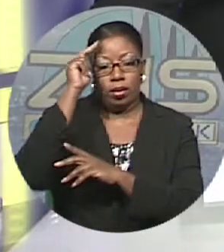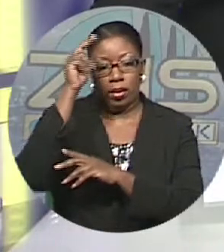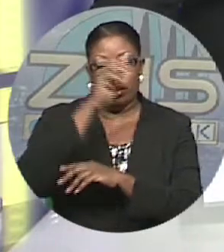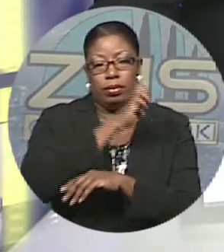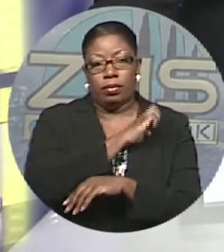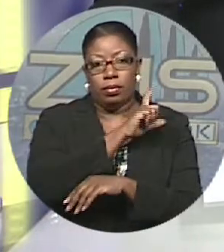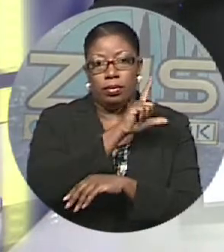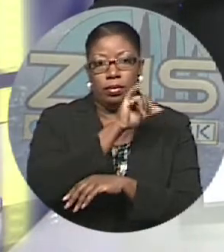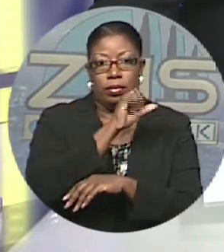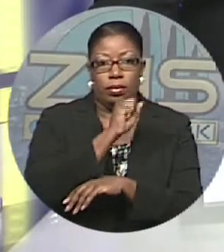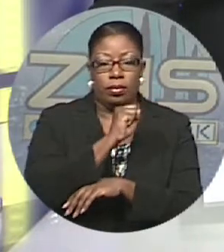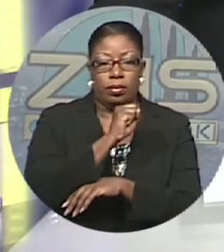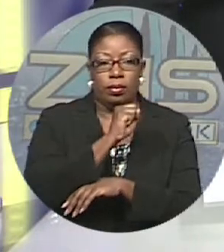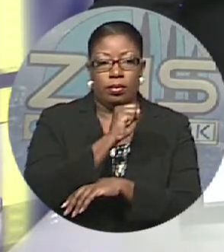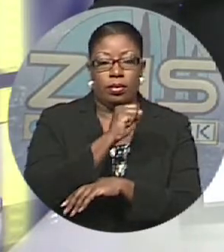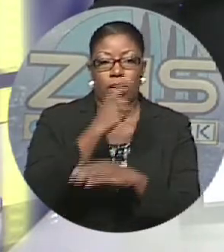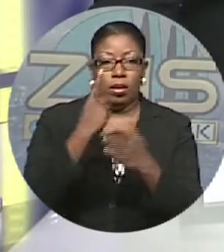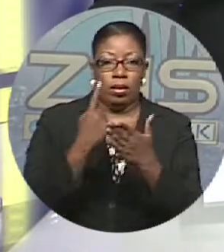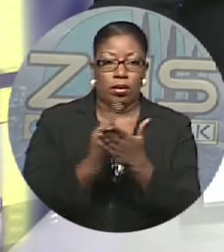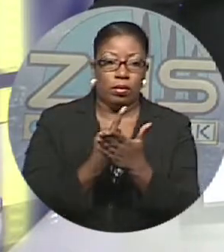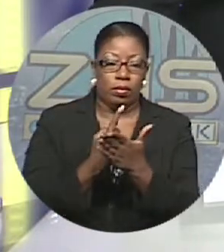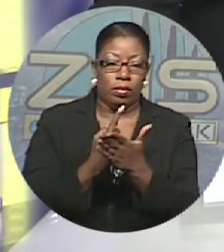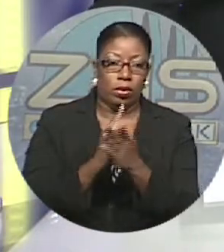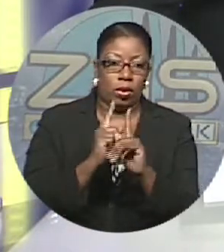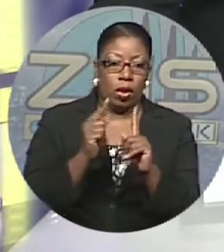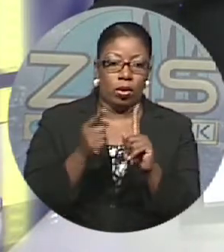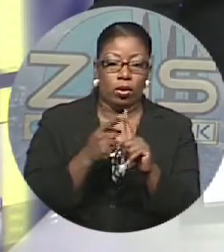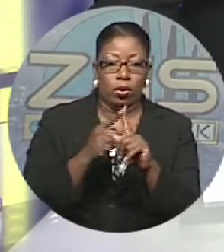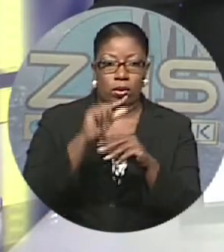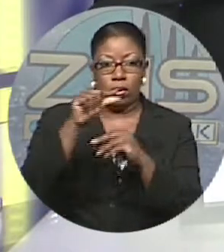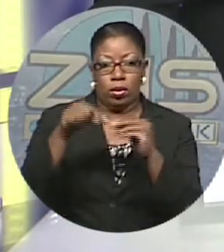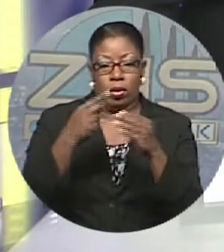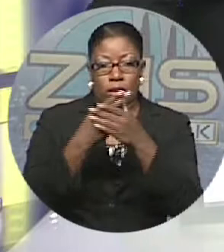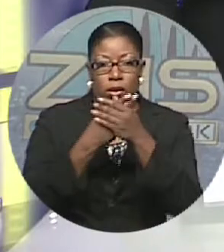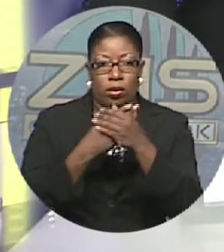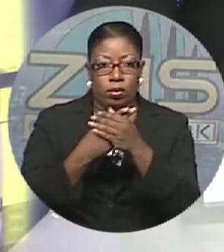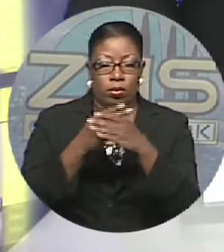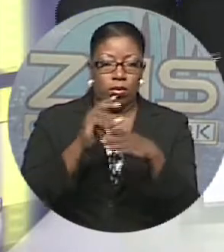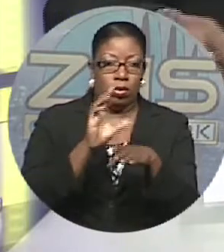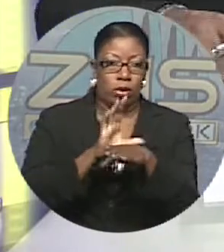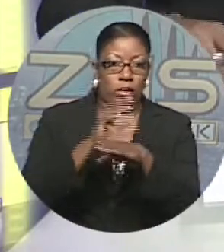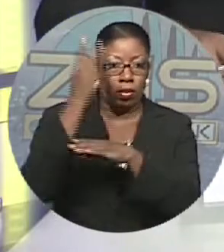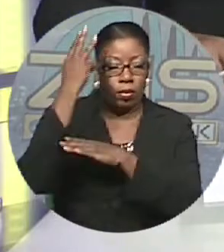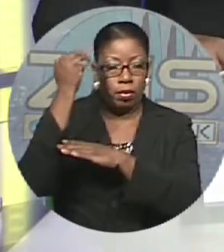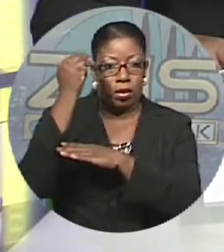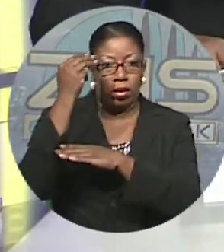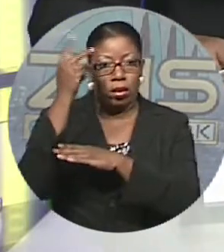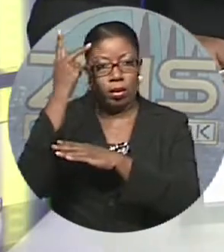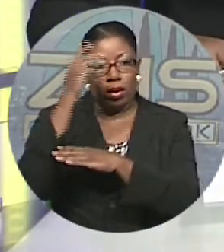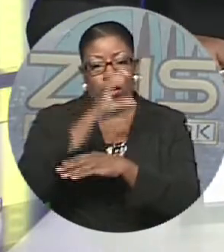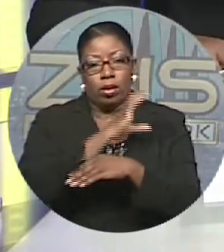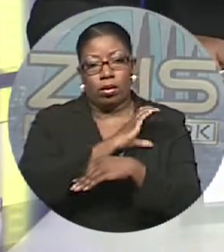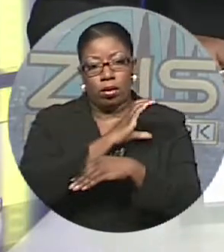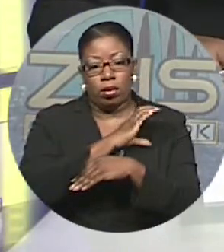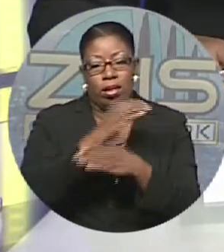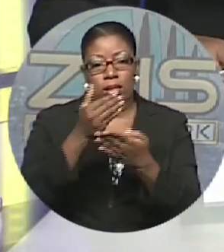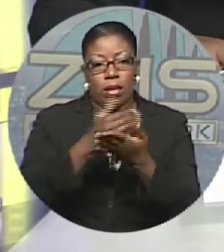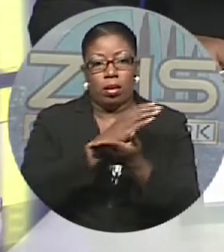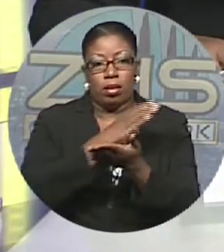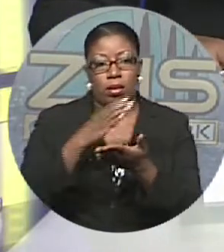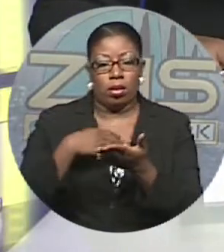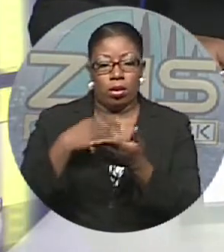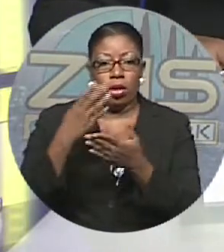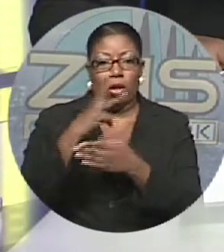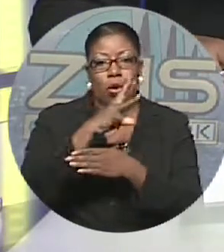inaugural meeting of the 8-month-old Global United Fellowship, which he heads, Prime Minister Perry Christie and members of his cabinet were among